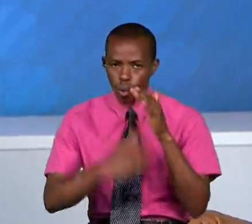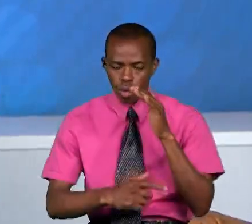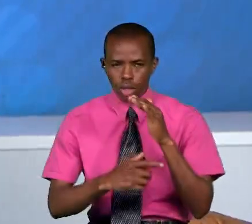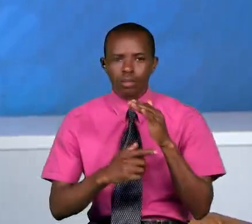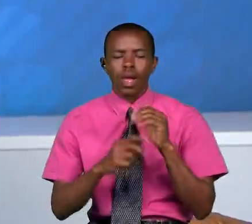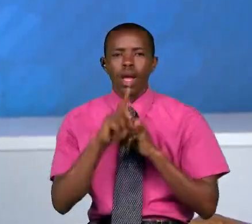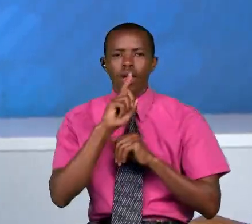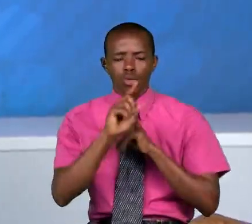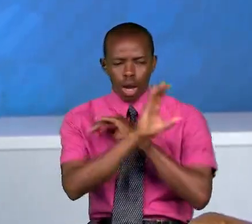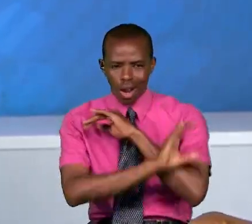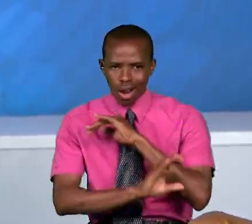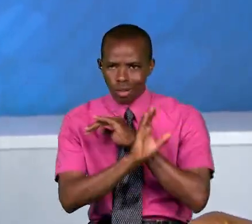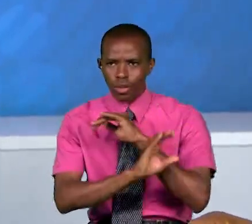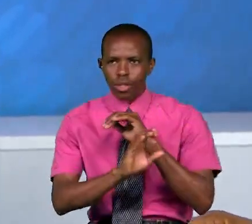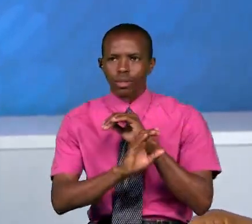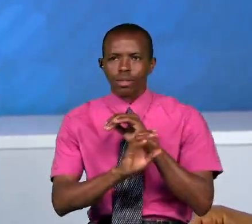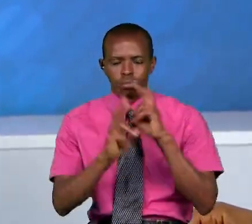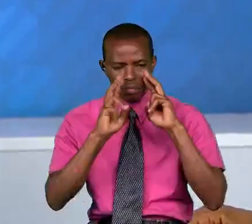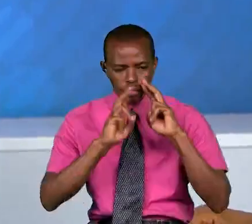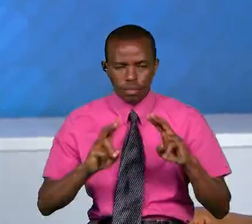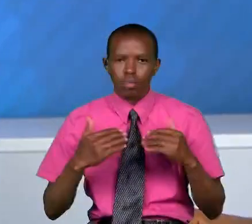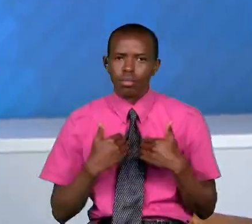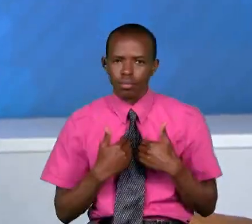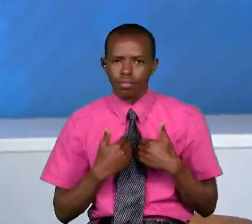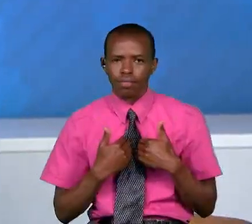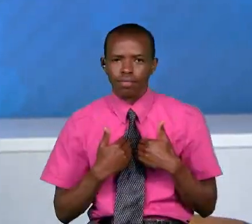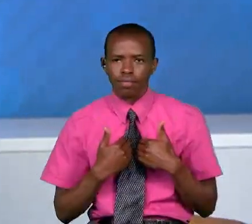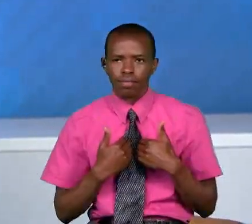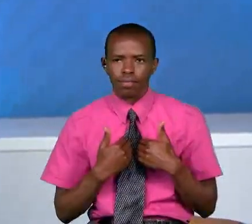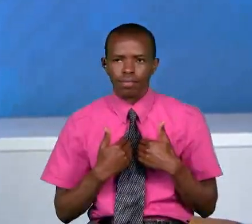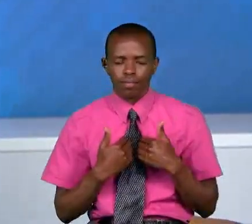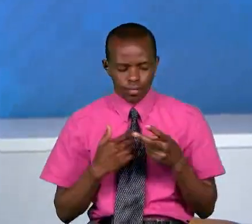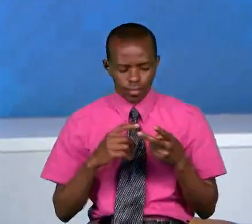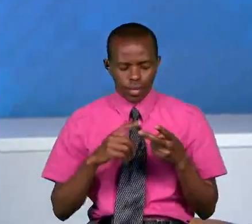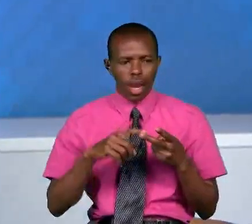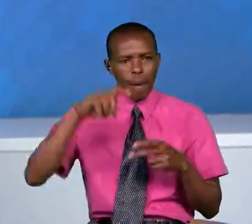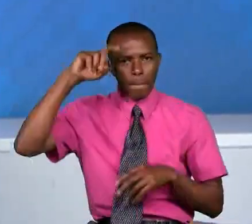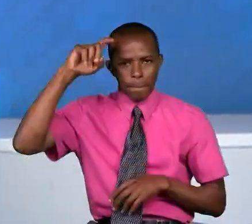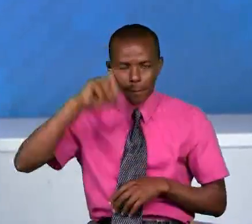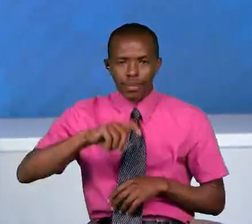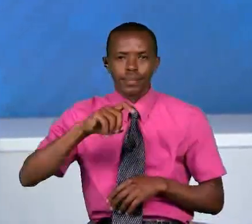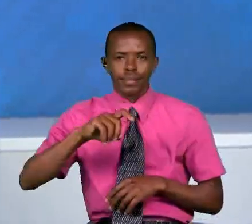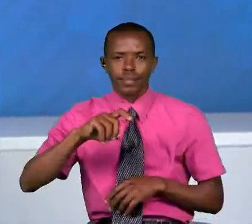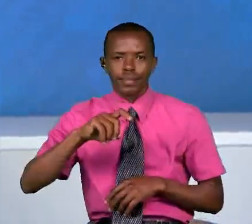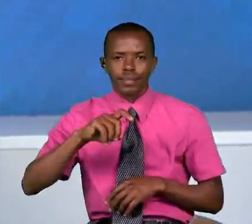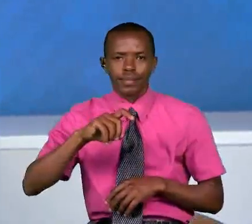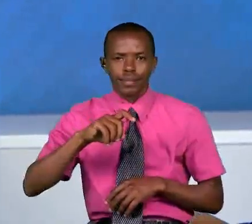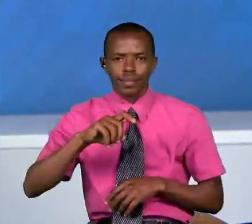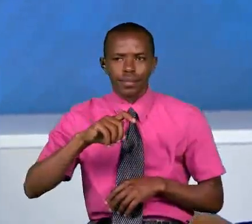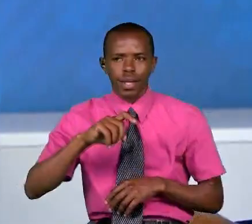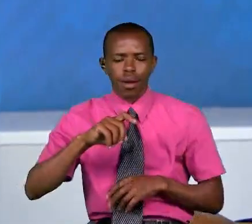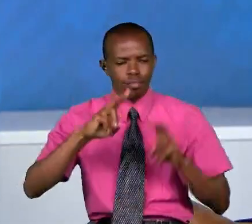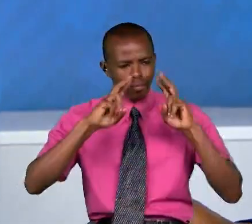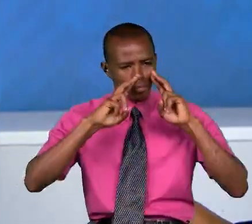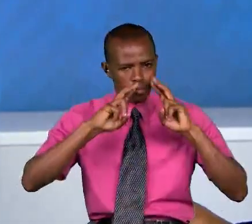that the country has great cohesiveness, yes, has peace, yes, and he has to project that notion of